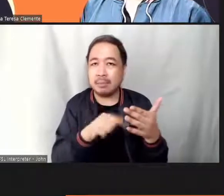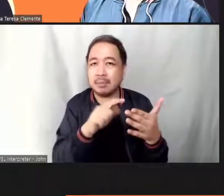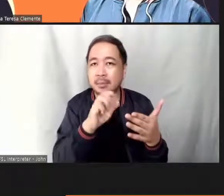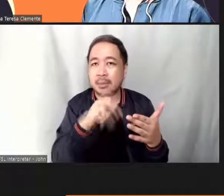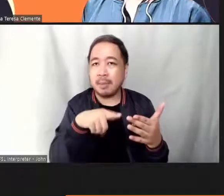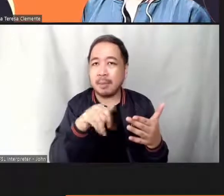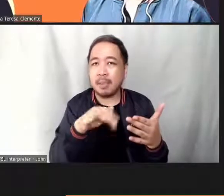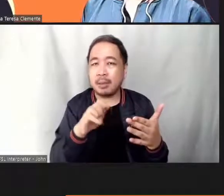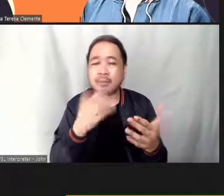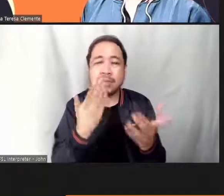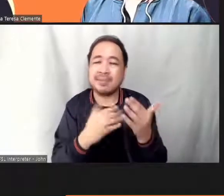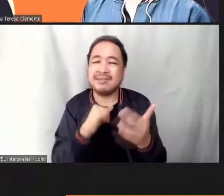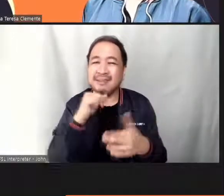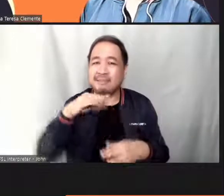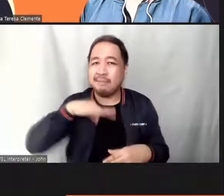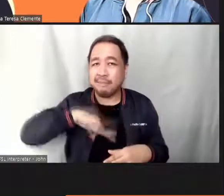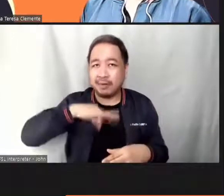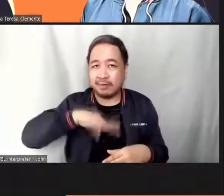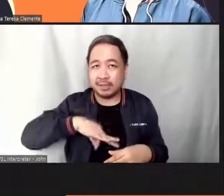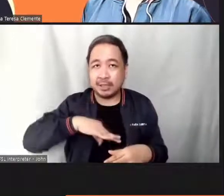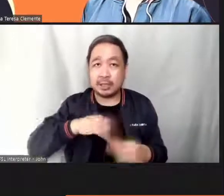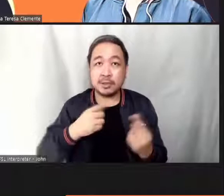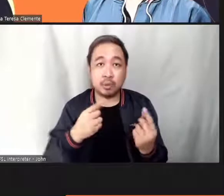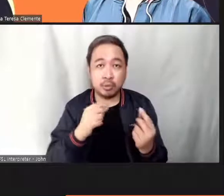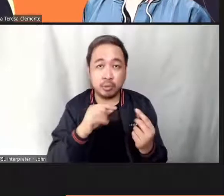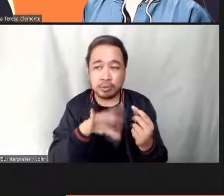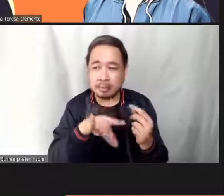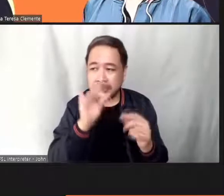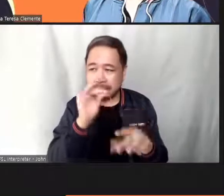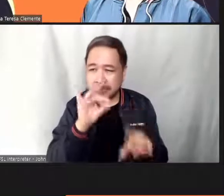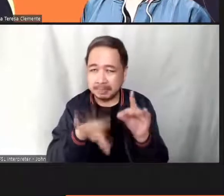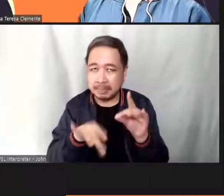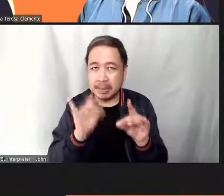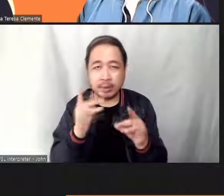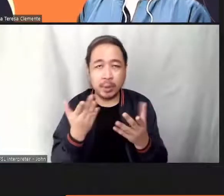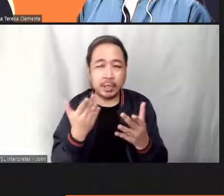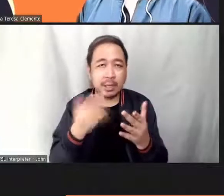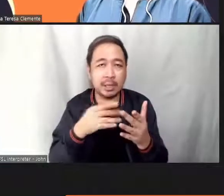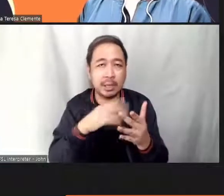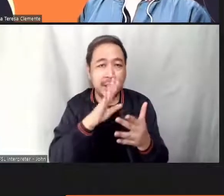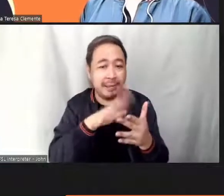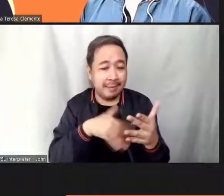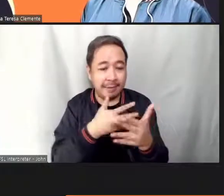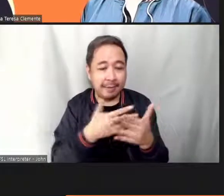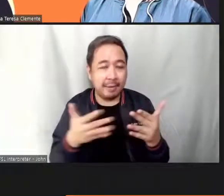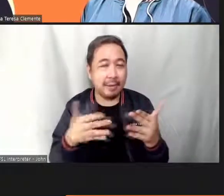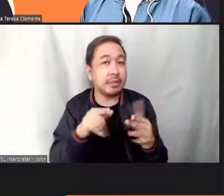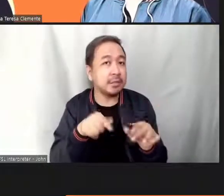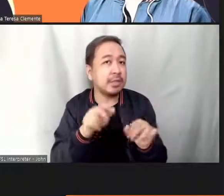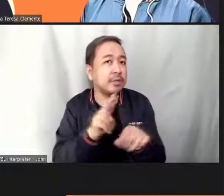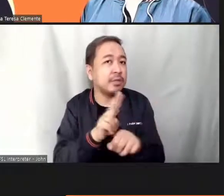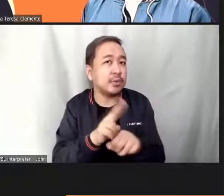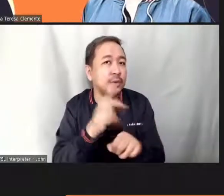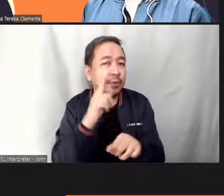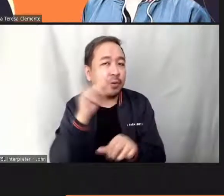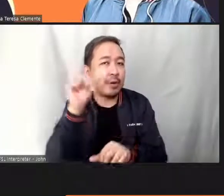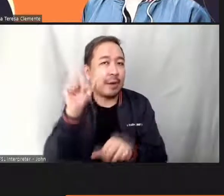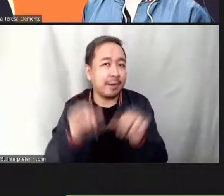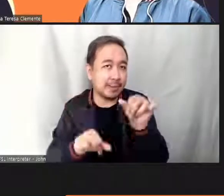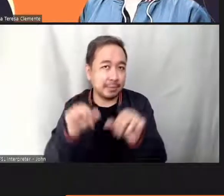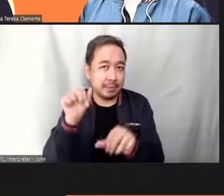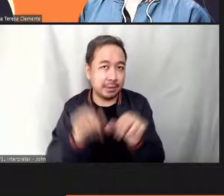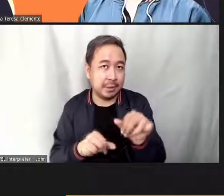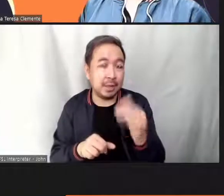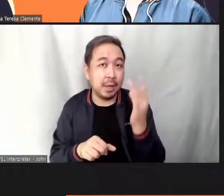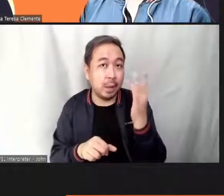And what they did is that just pick up those areas of the tool that could be used, no, for assessment. Given that,